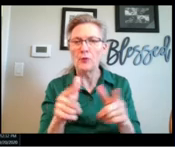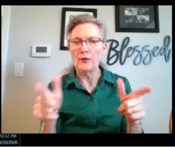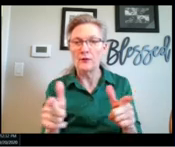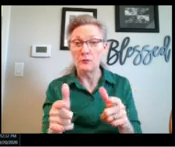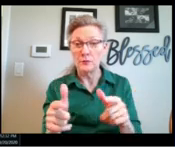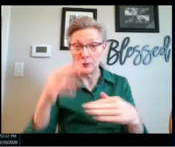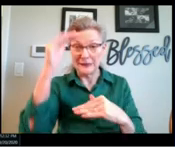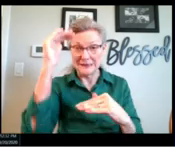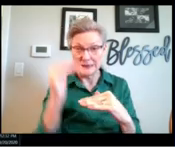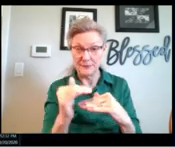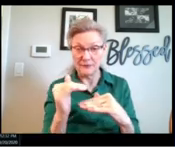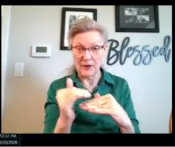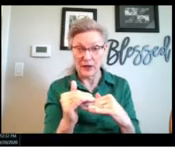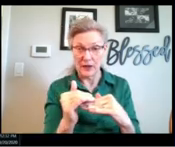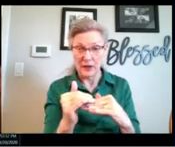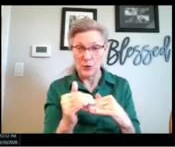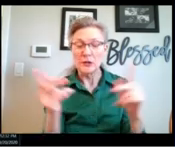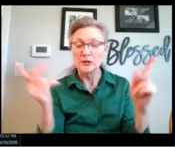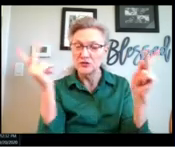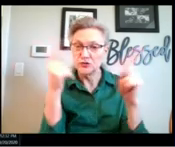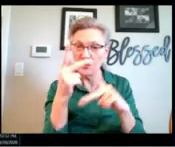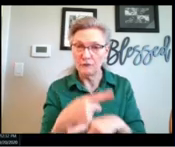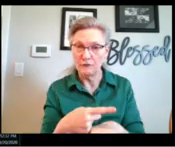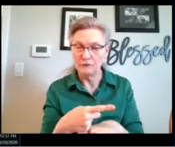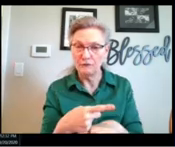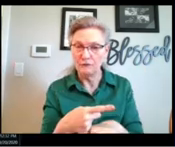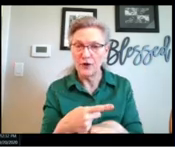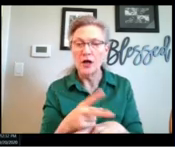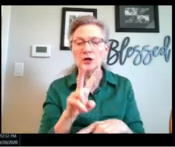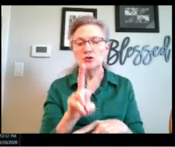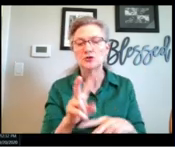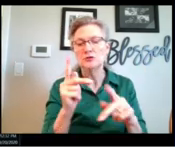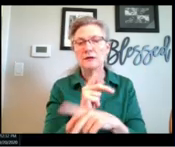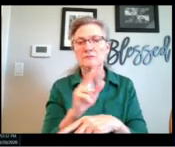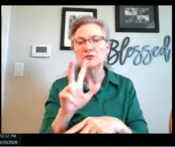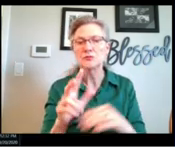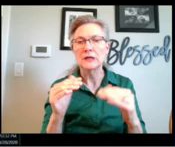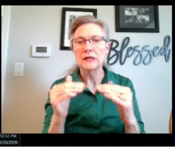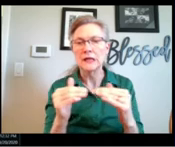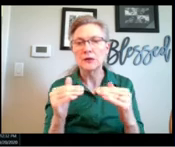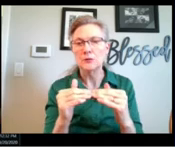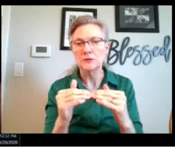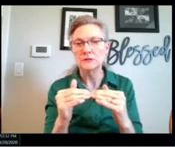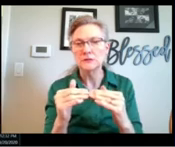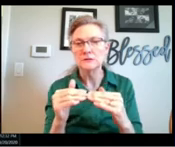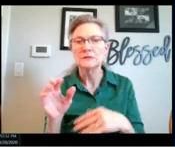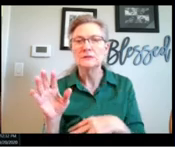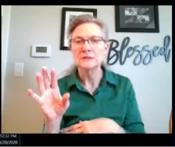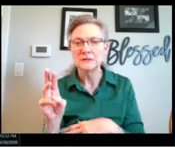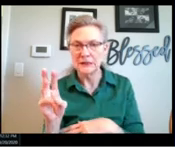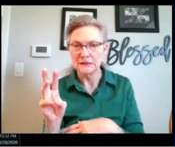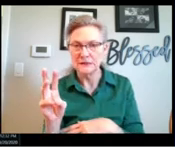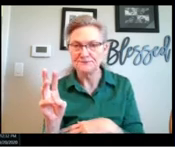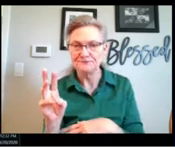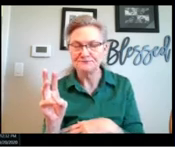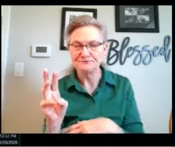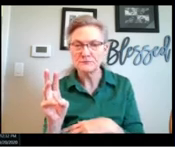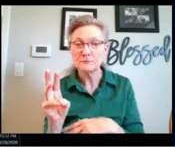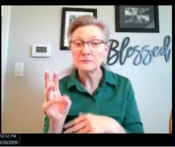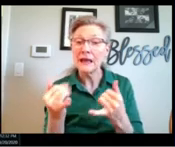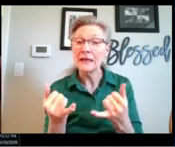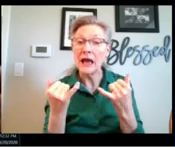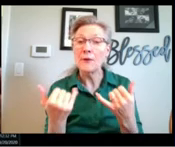a little bit because we can solve what 2 times 3 is. We know that 2 times 3 is 6. So